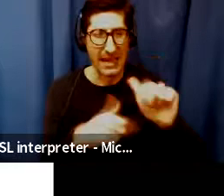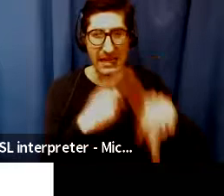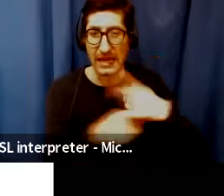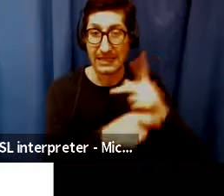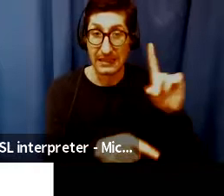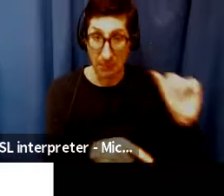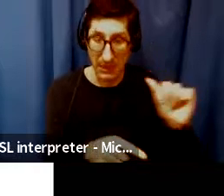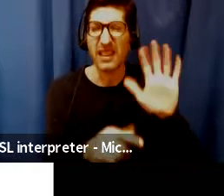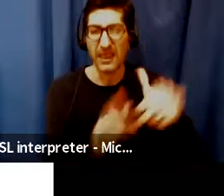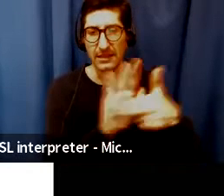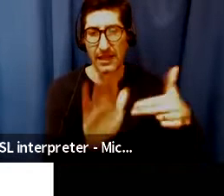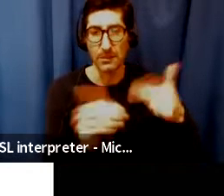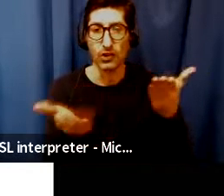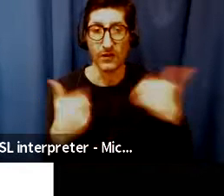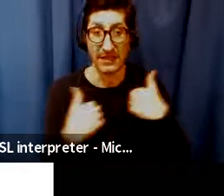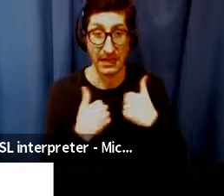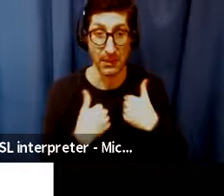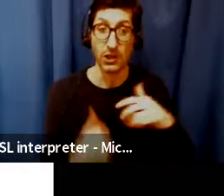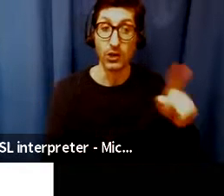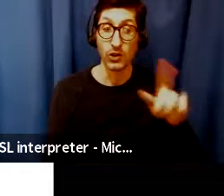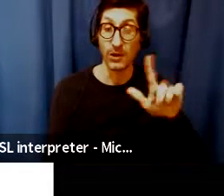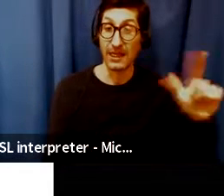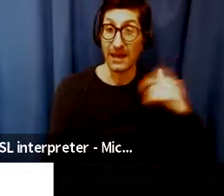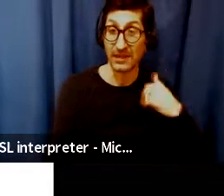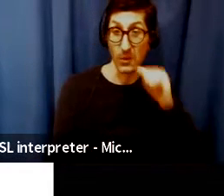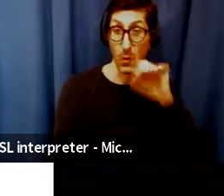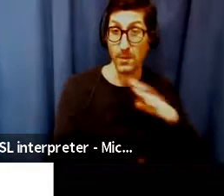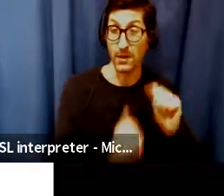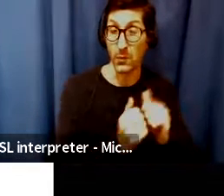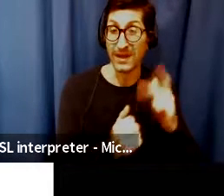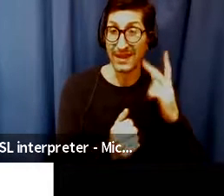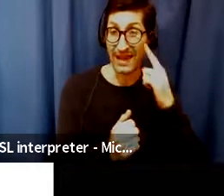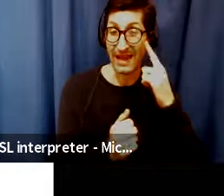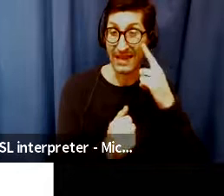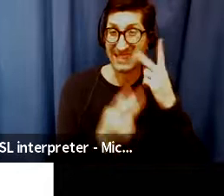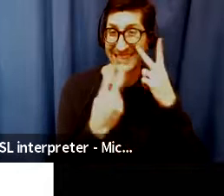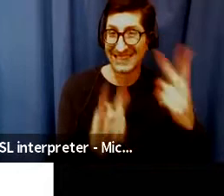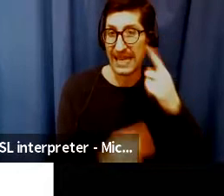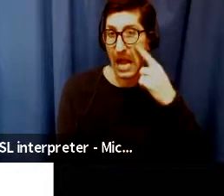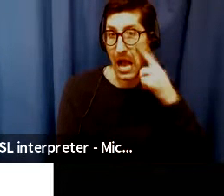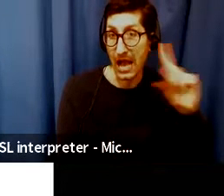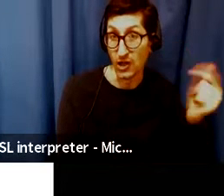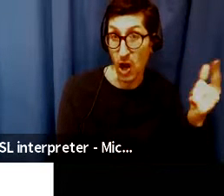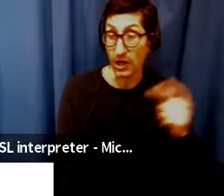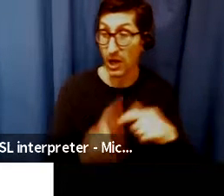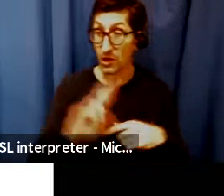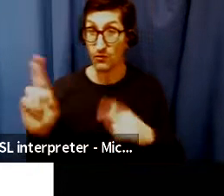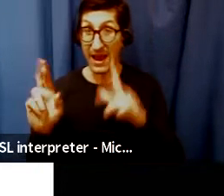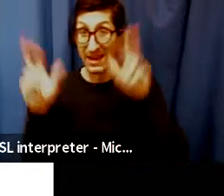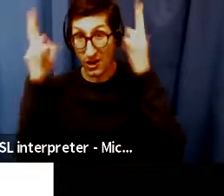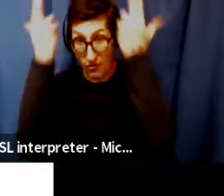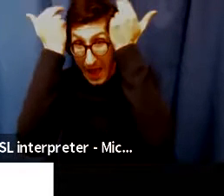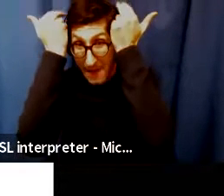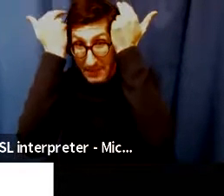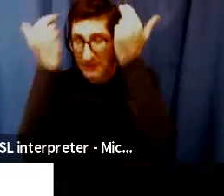left, we see a woman who is blind with her seeing eye dog, and on the right, we see a rabbit who is not considered to be a service